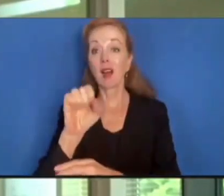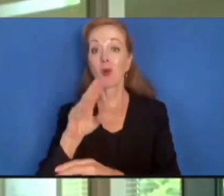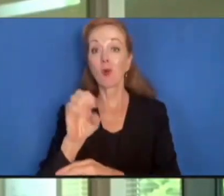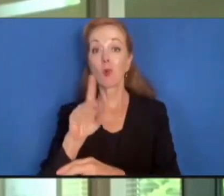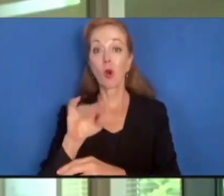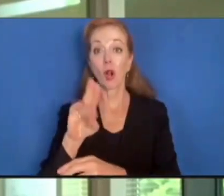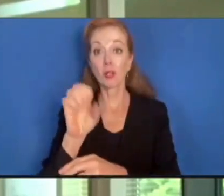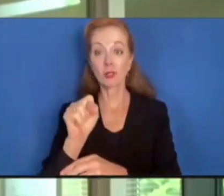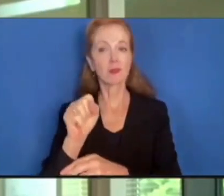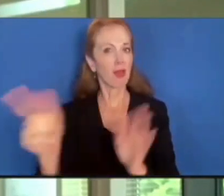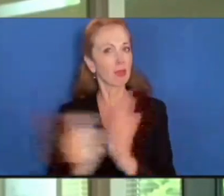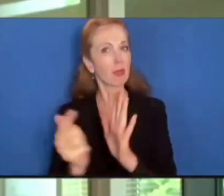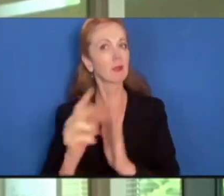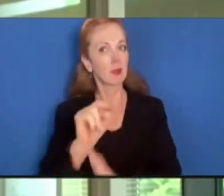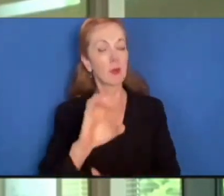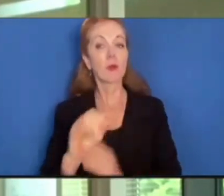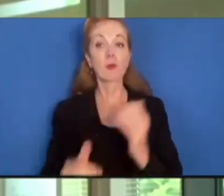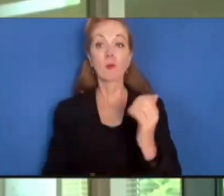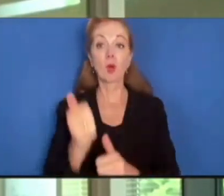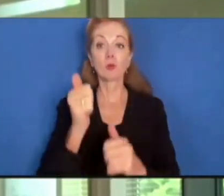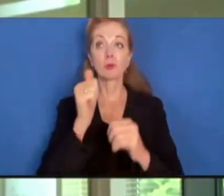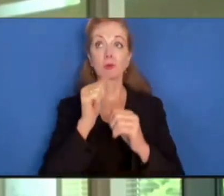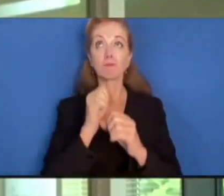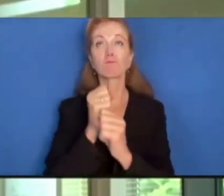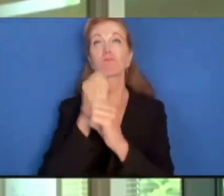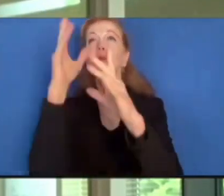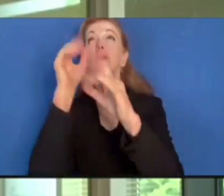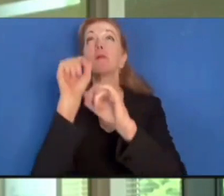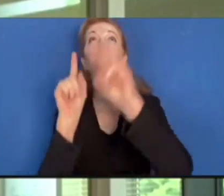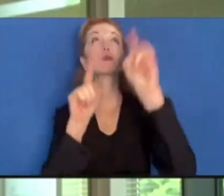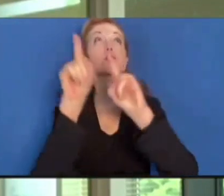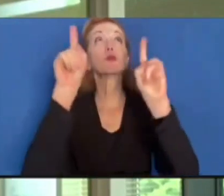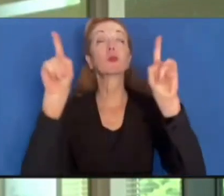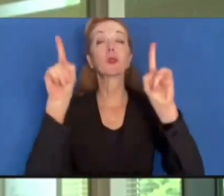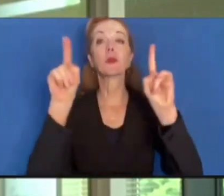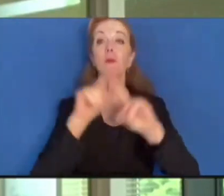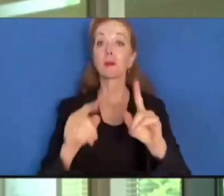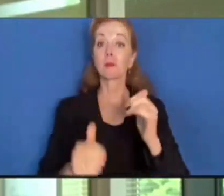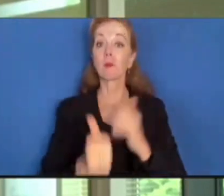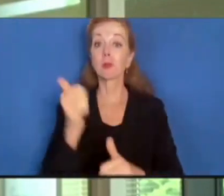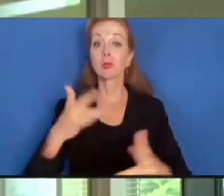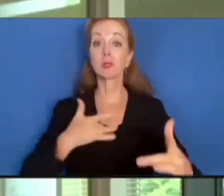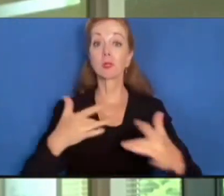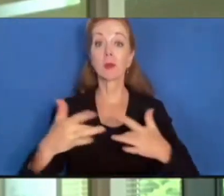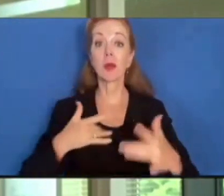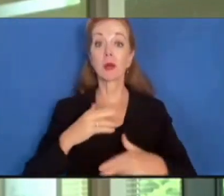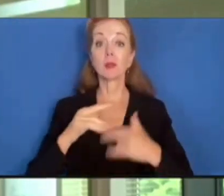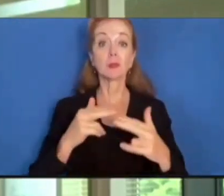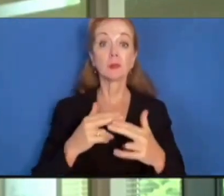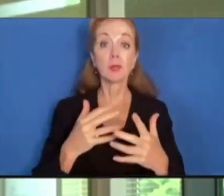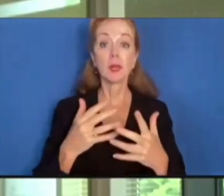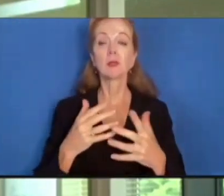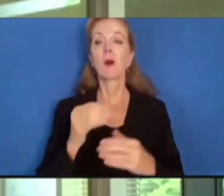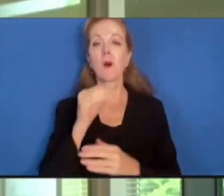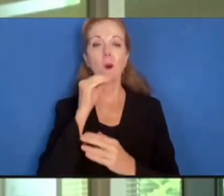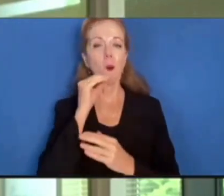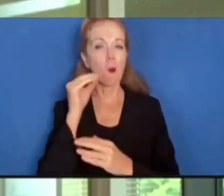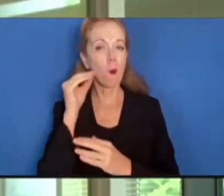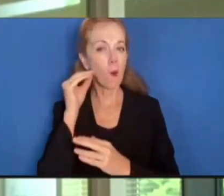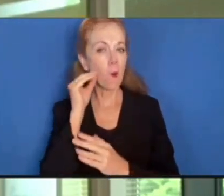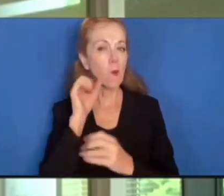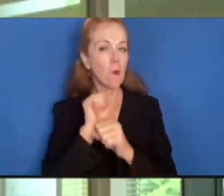Most fireworks that explode, project, anything like that. But what we are most concerned about is improvised and homemade fireworks. That trend is